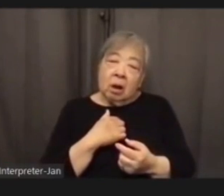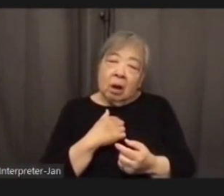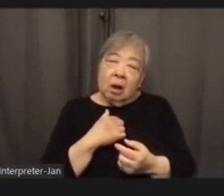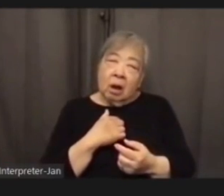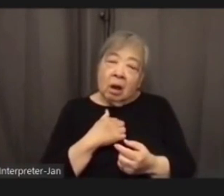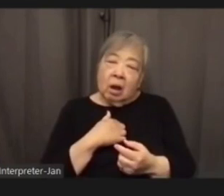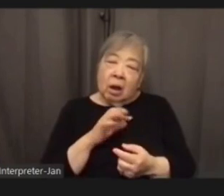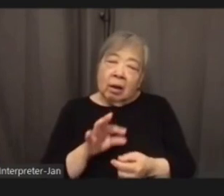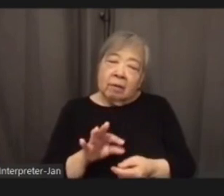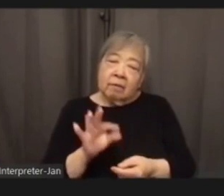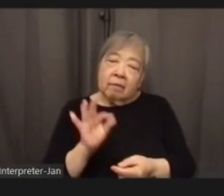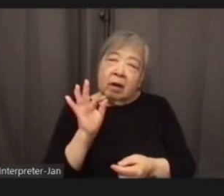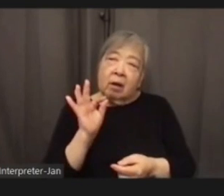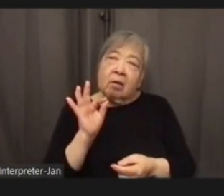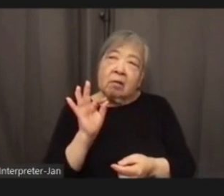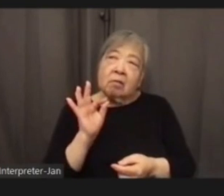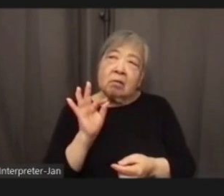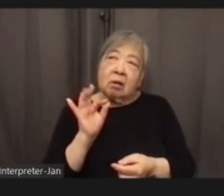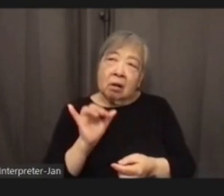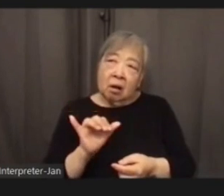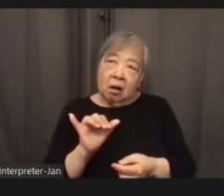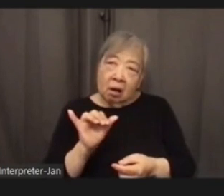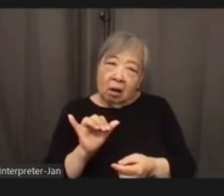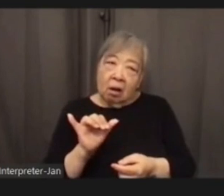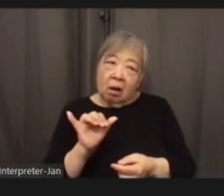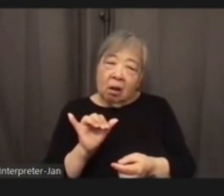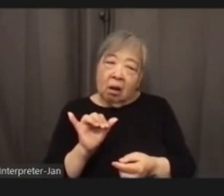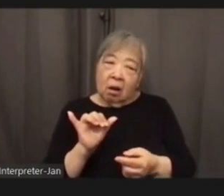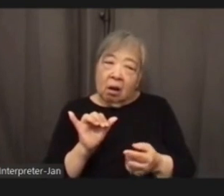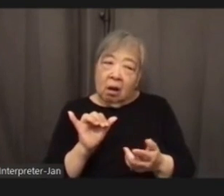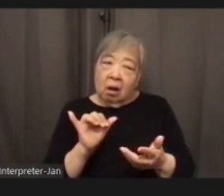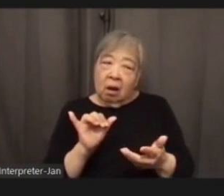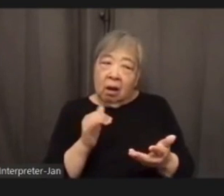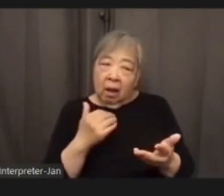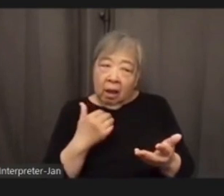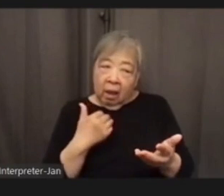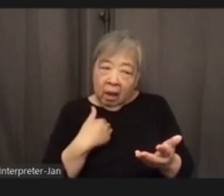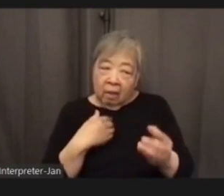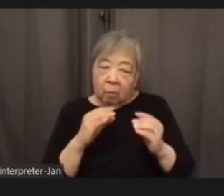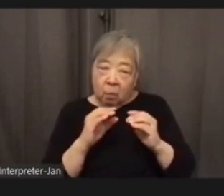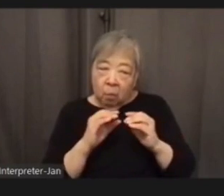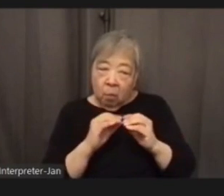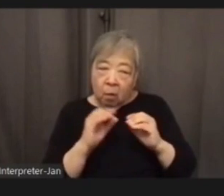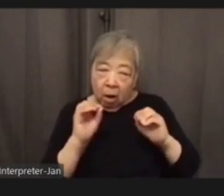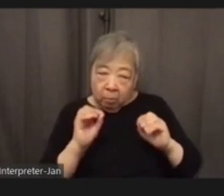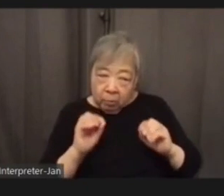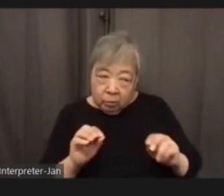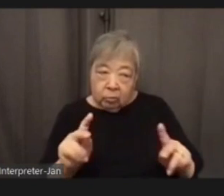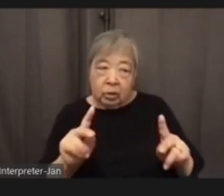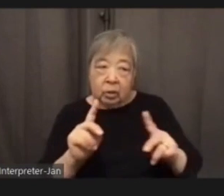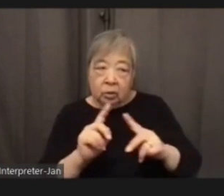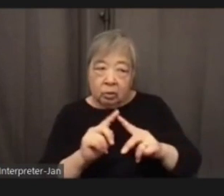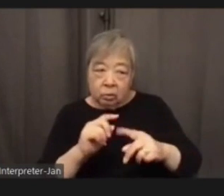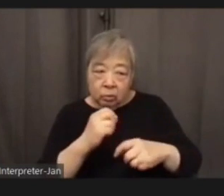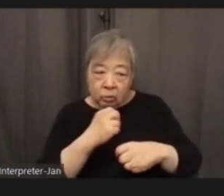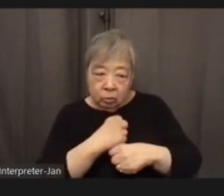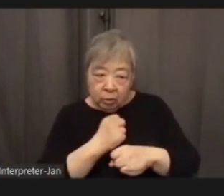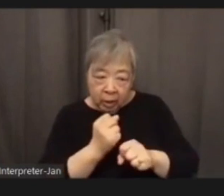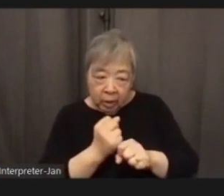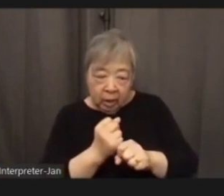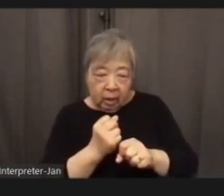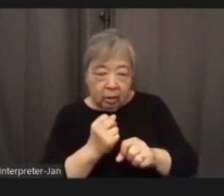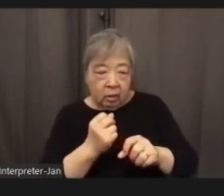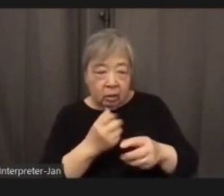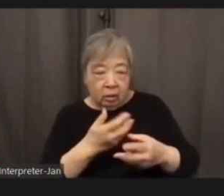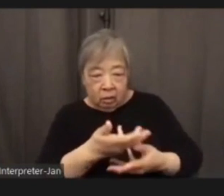opportunity to create and to really work with artists from working with